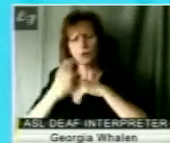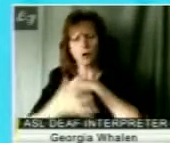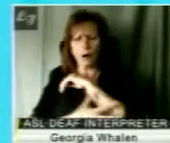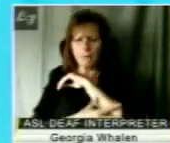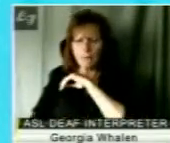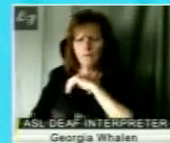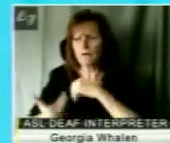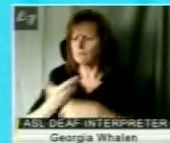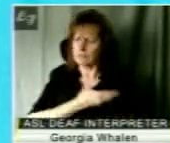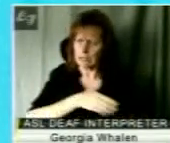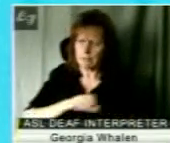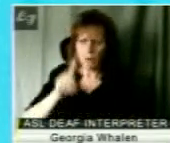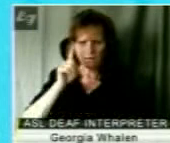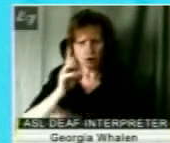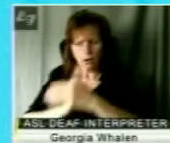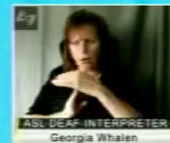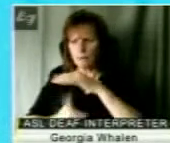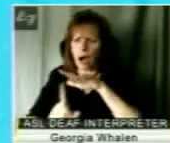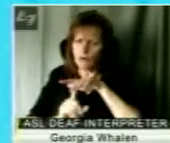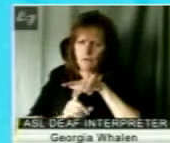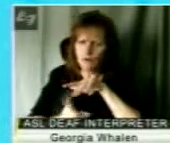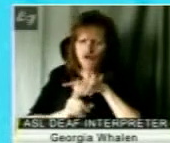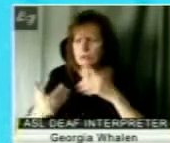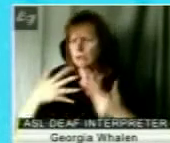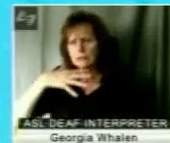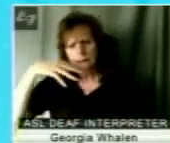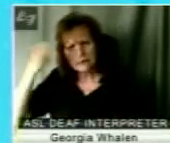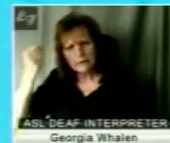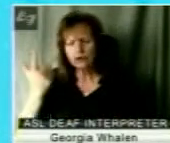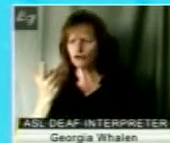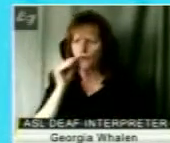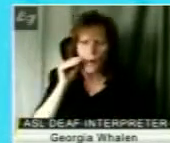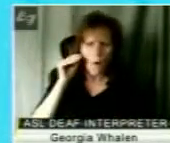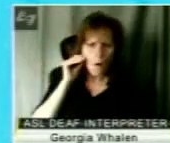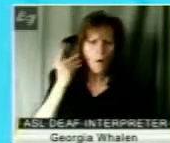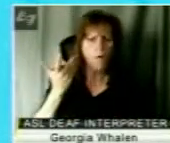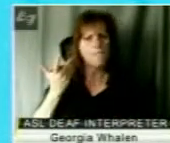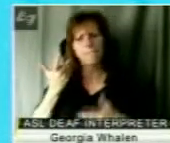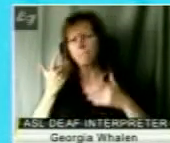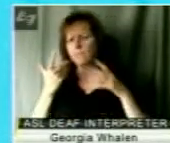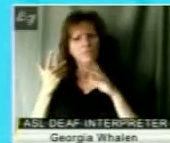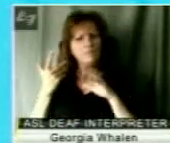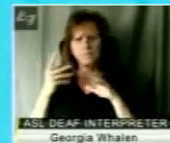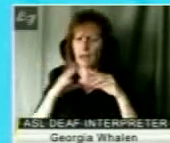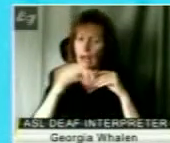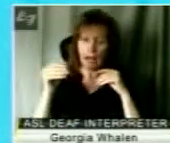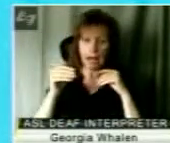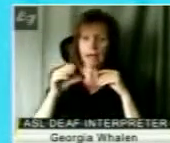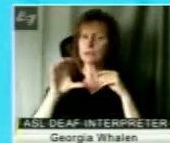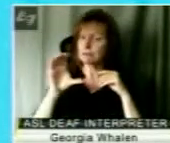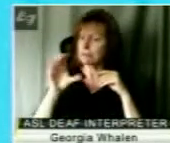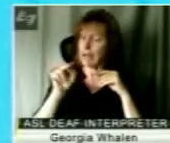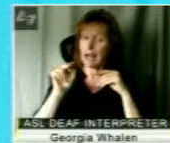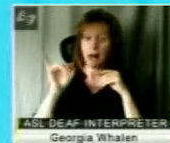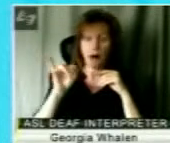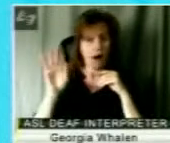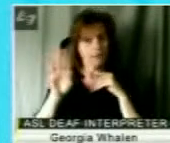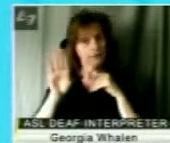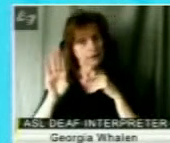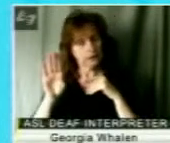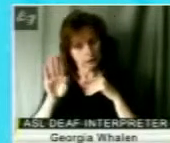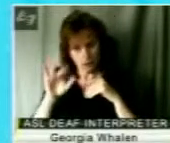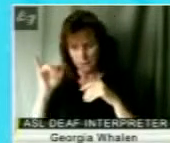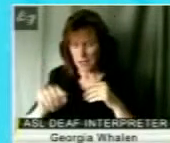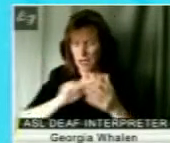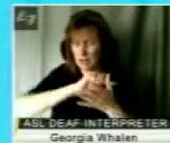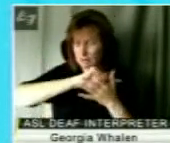Refugee Empowerment, and Hamilton and District Senior Citizens Home, Inc., CNIB. They each of these